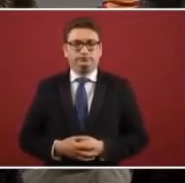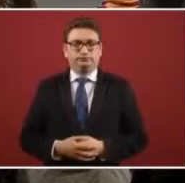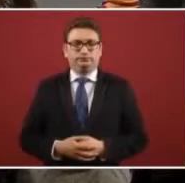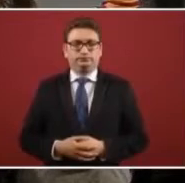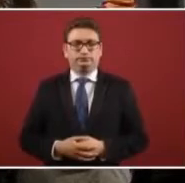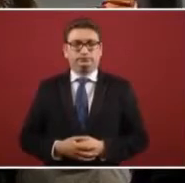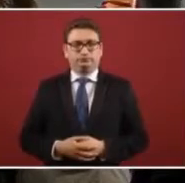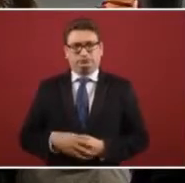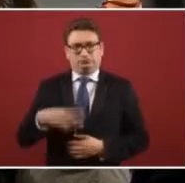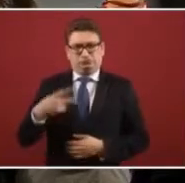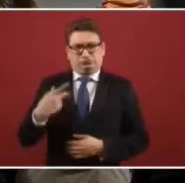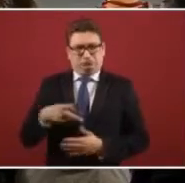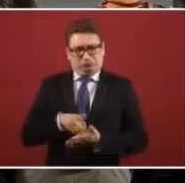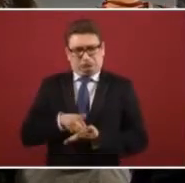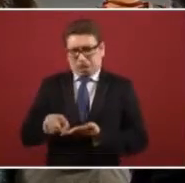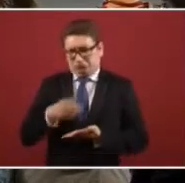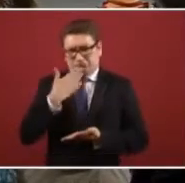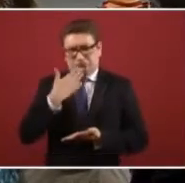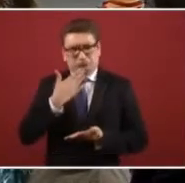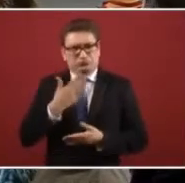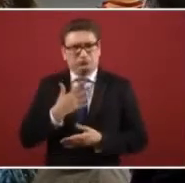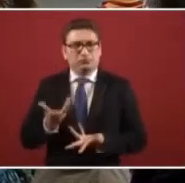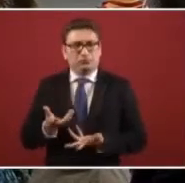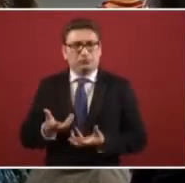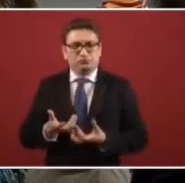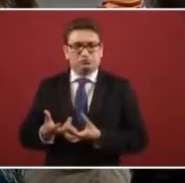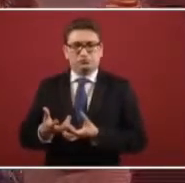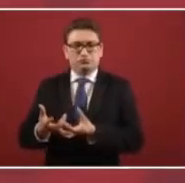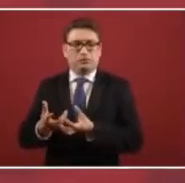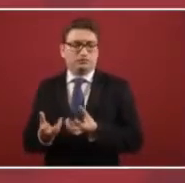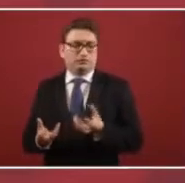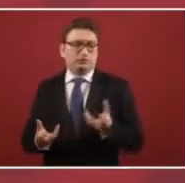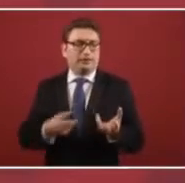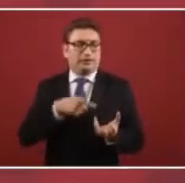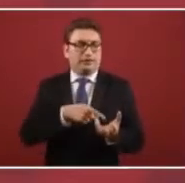that have all just the justification,